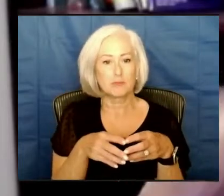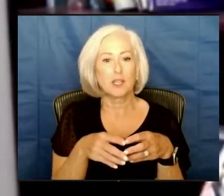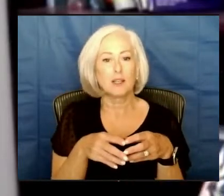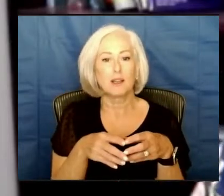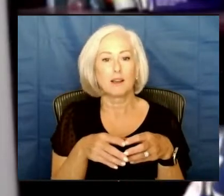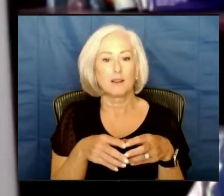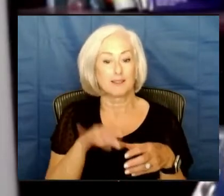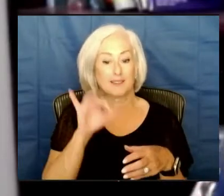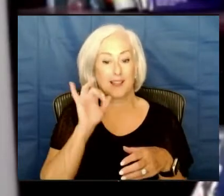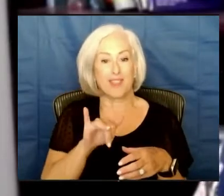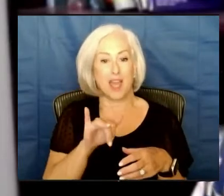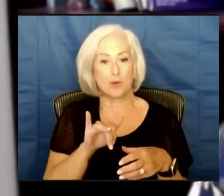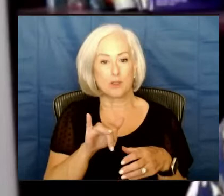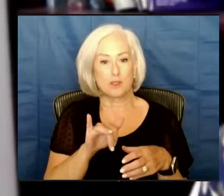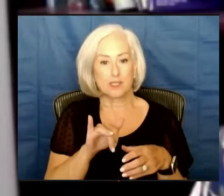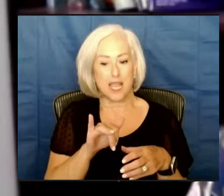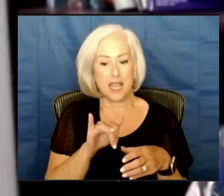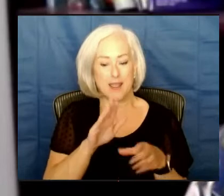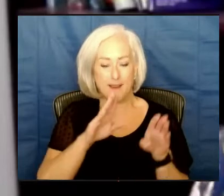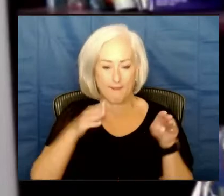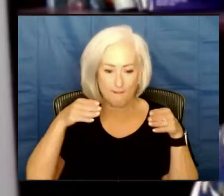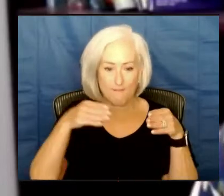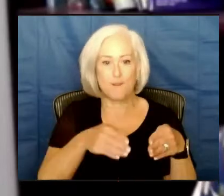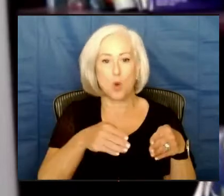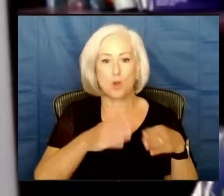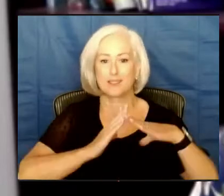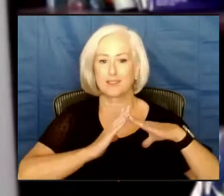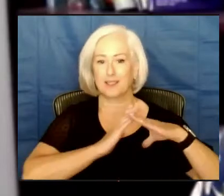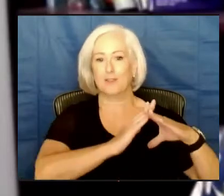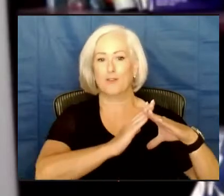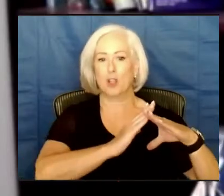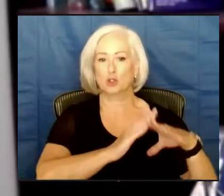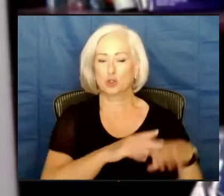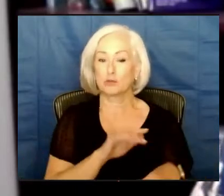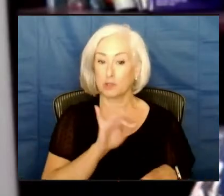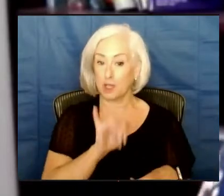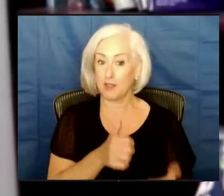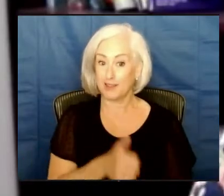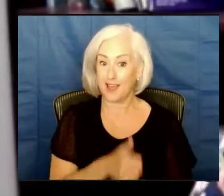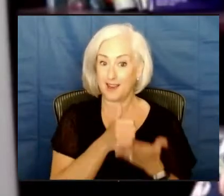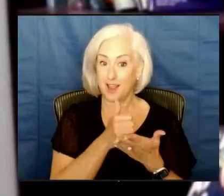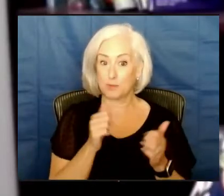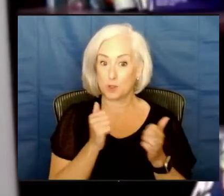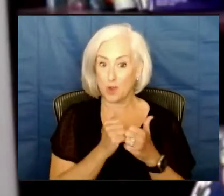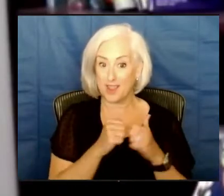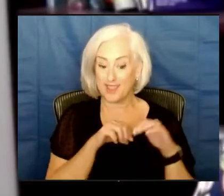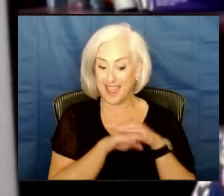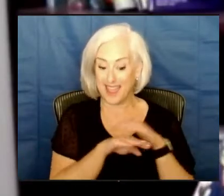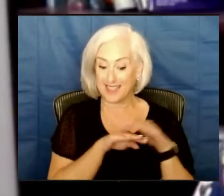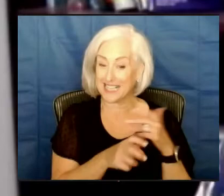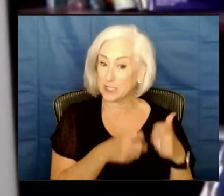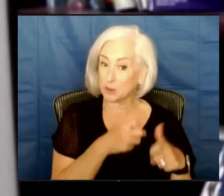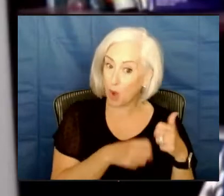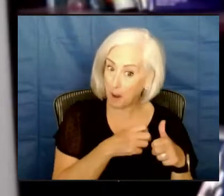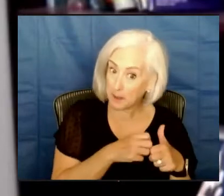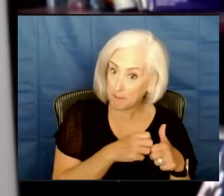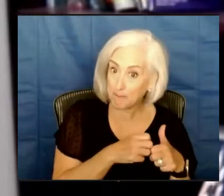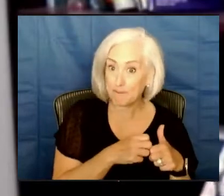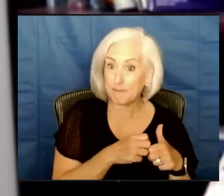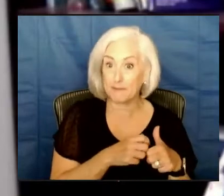a targeted intervention, which I think helps with the access problem, which I think can